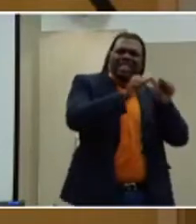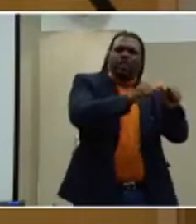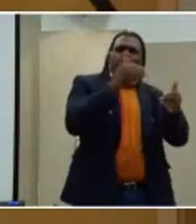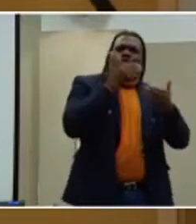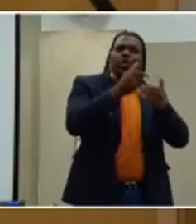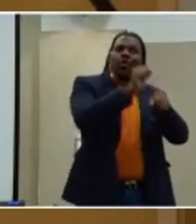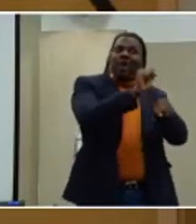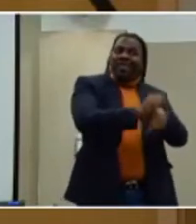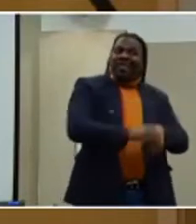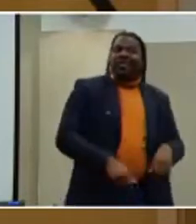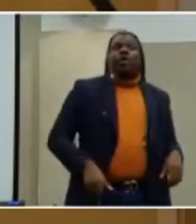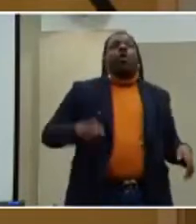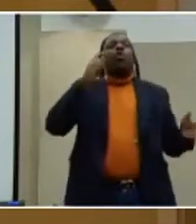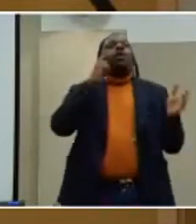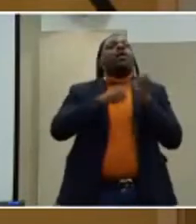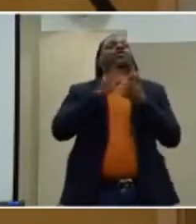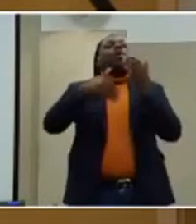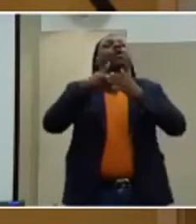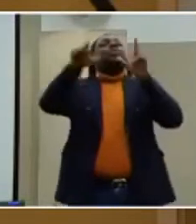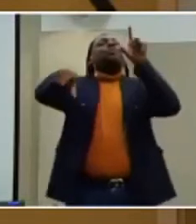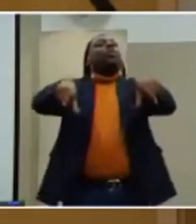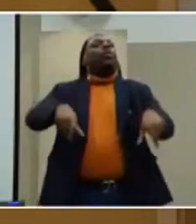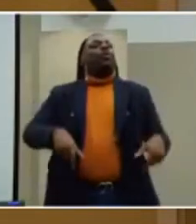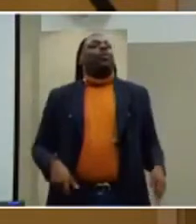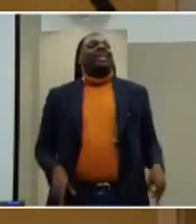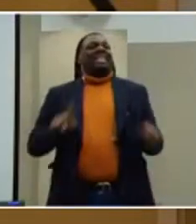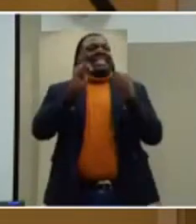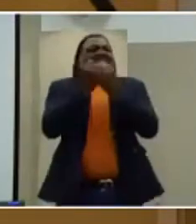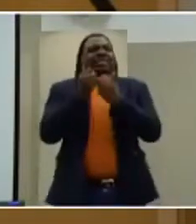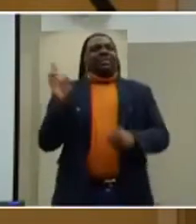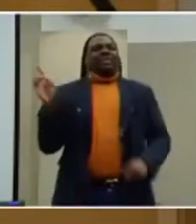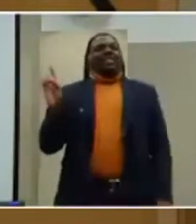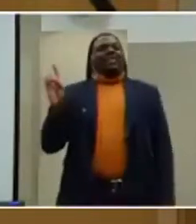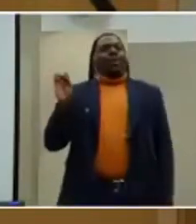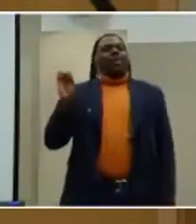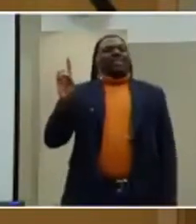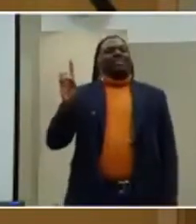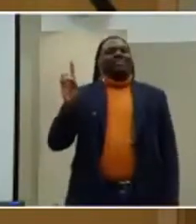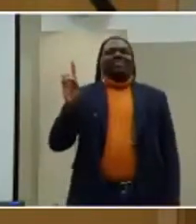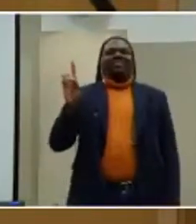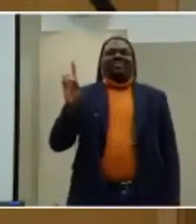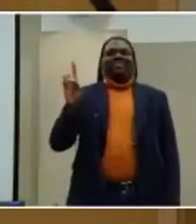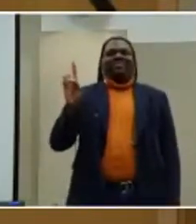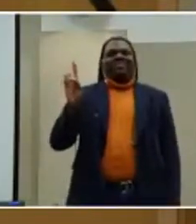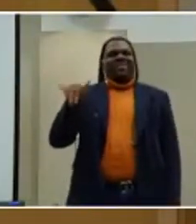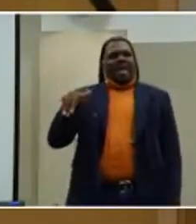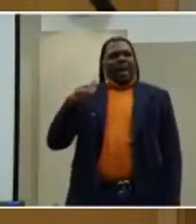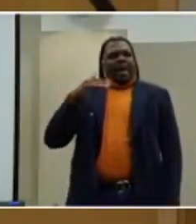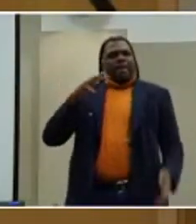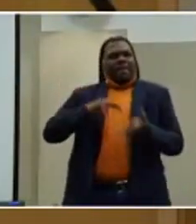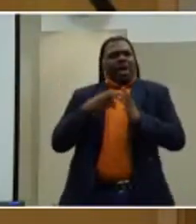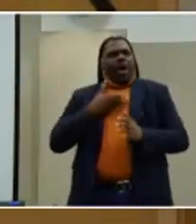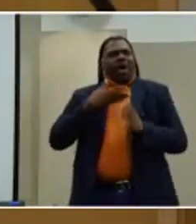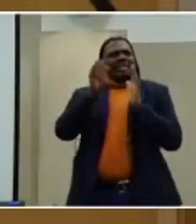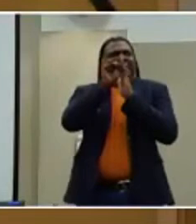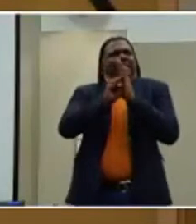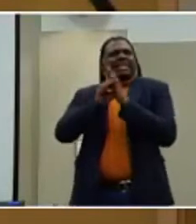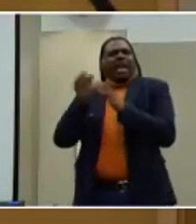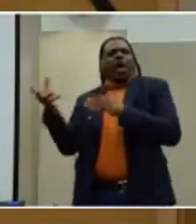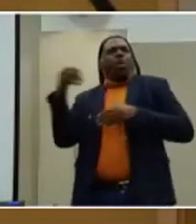recognize all the people here, Team DOD, that really makes our state very